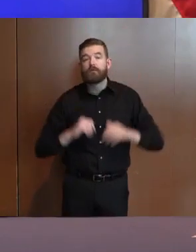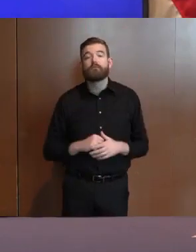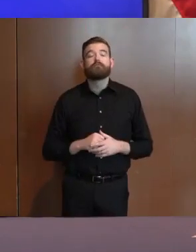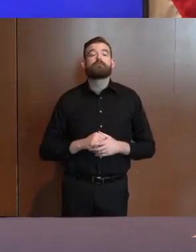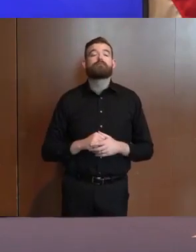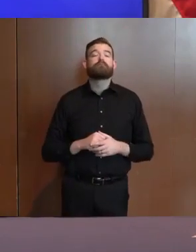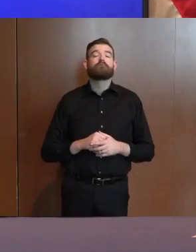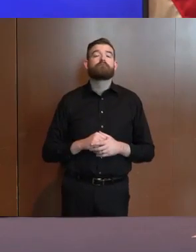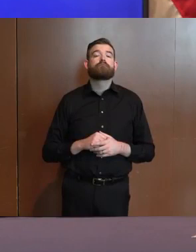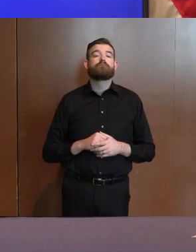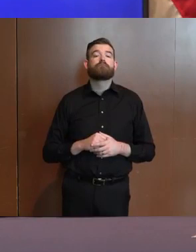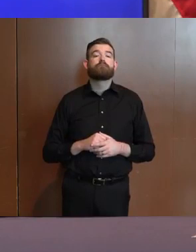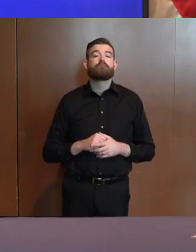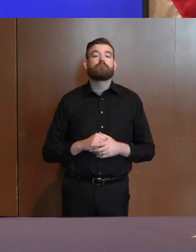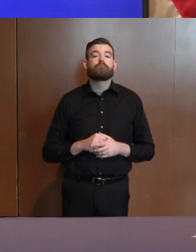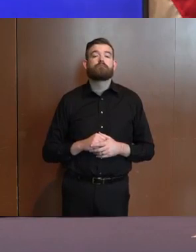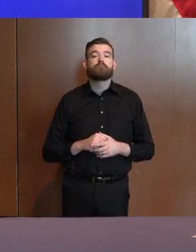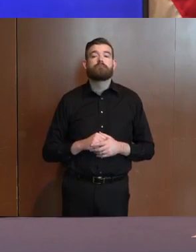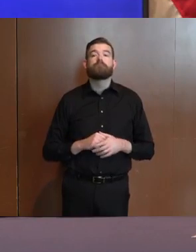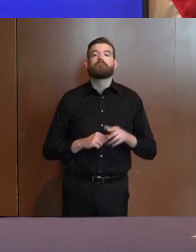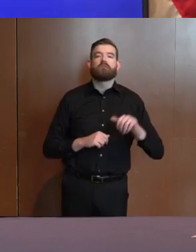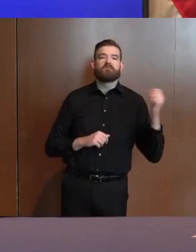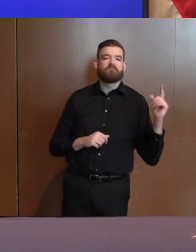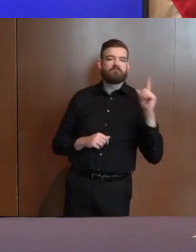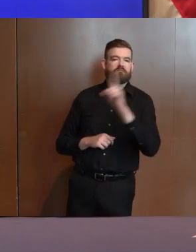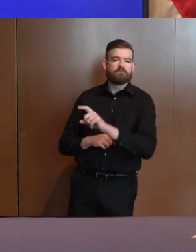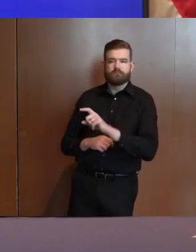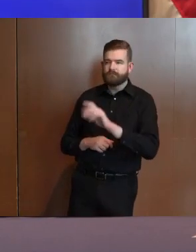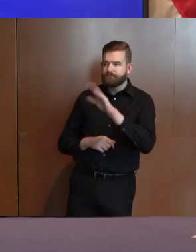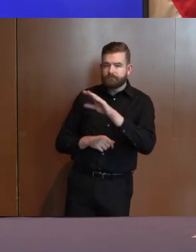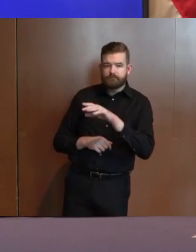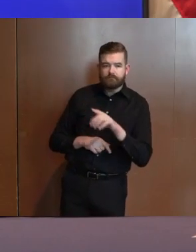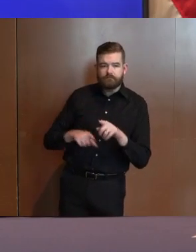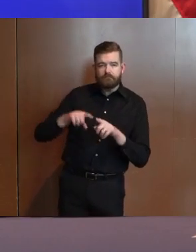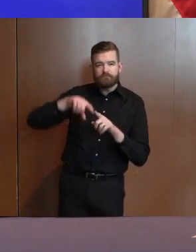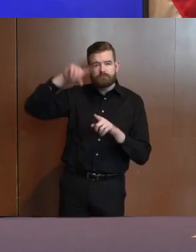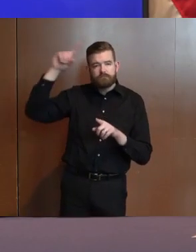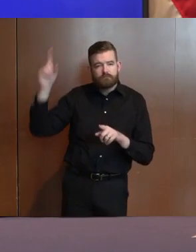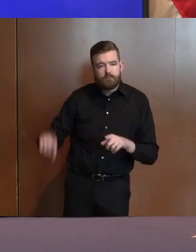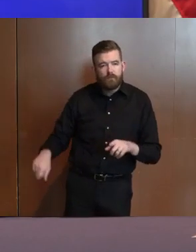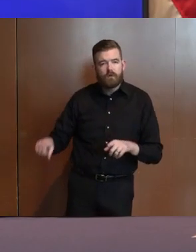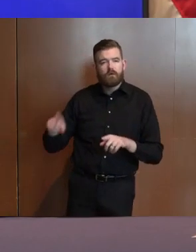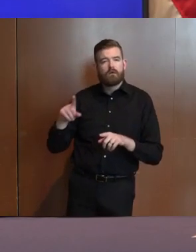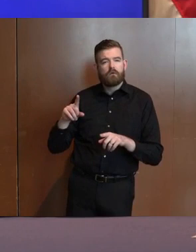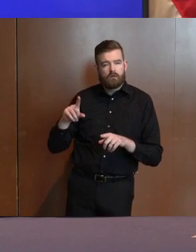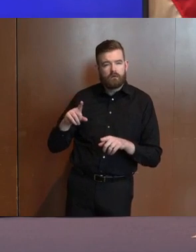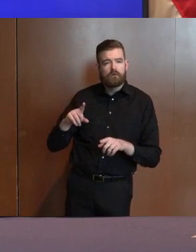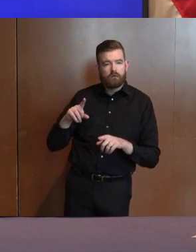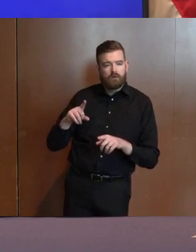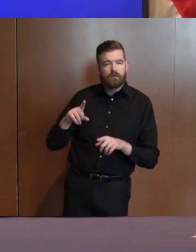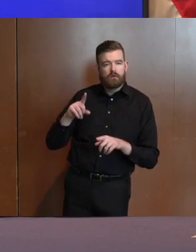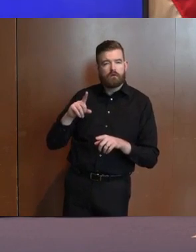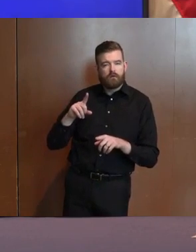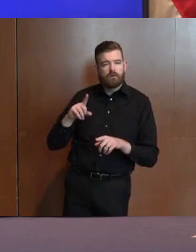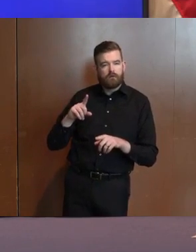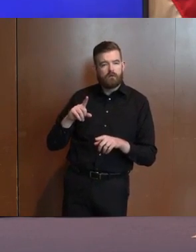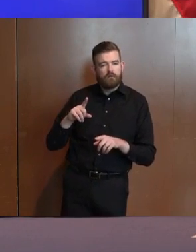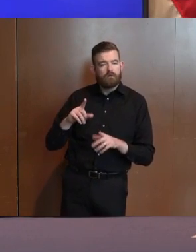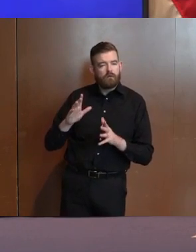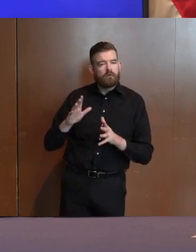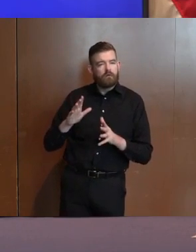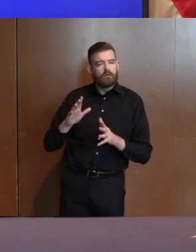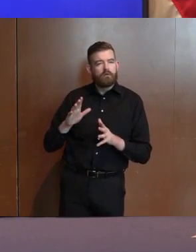you started off with the graph that we've been seeing for the past few days. You've been referring to that graph. I know that you've been asked this, so I just want to re-ask this question